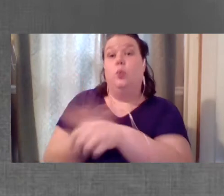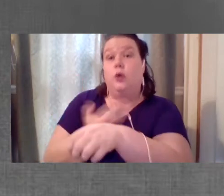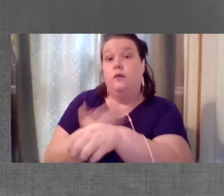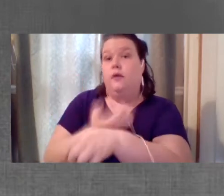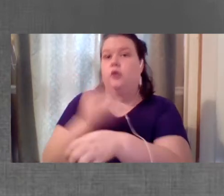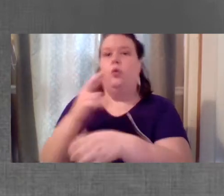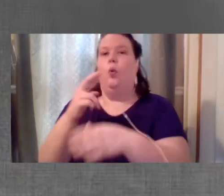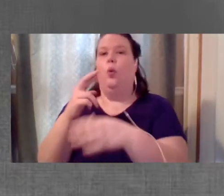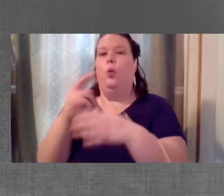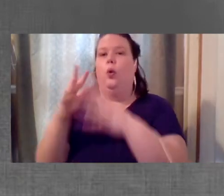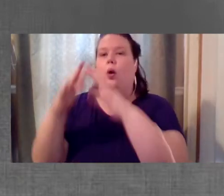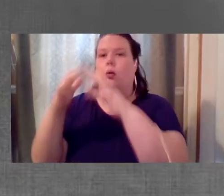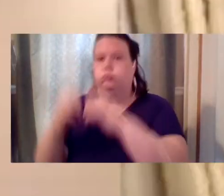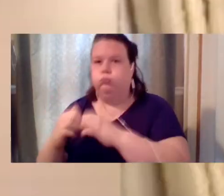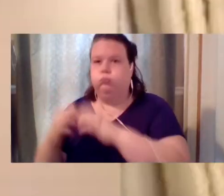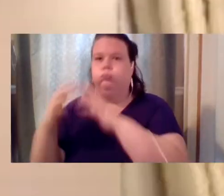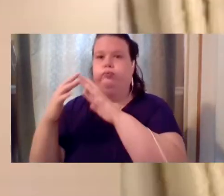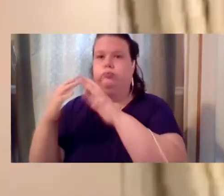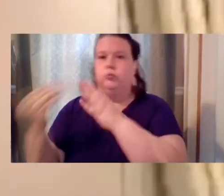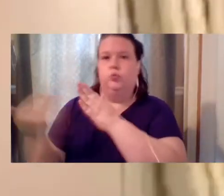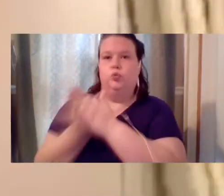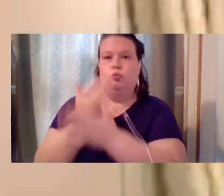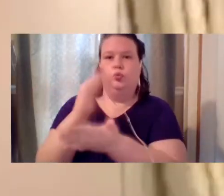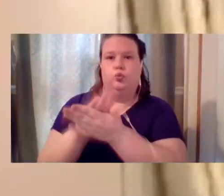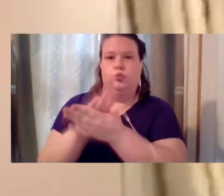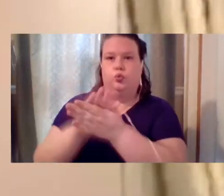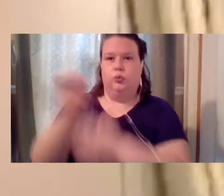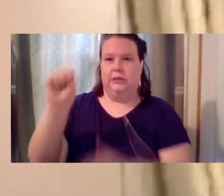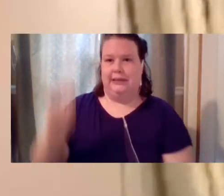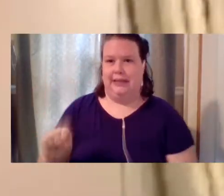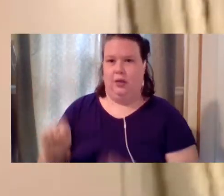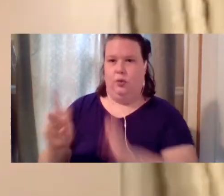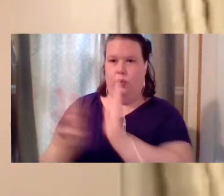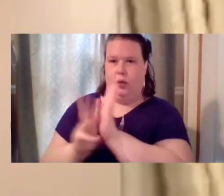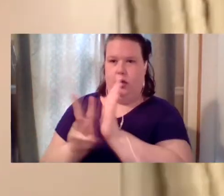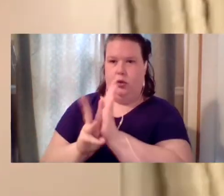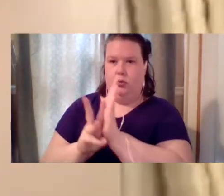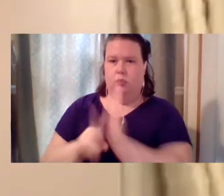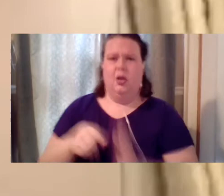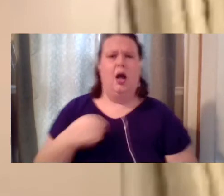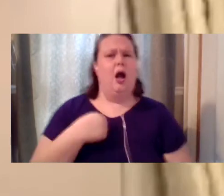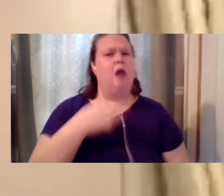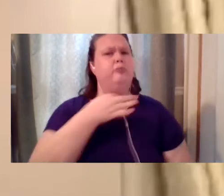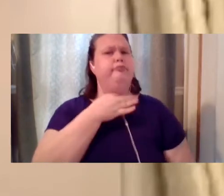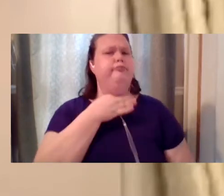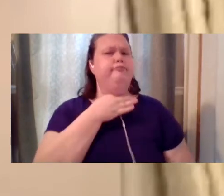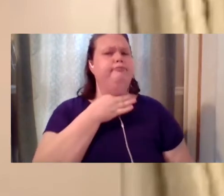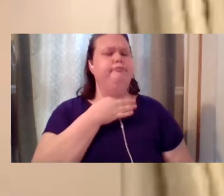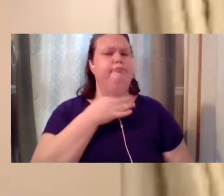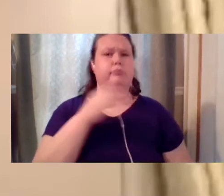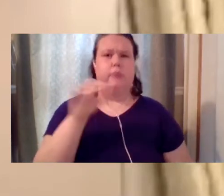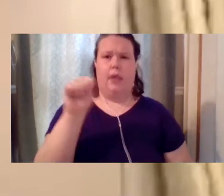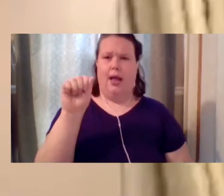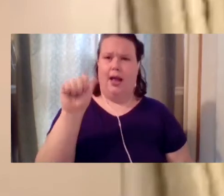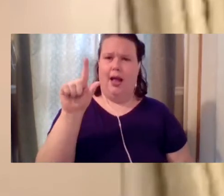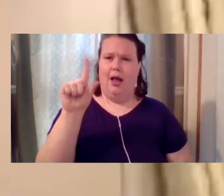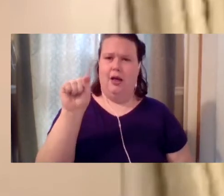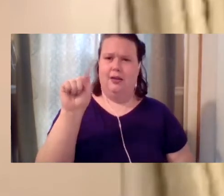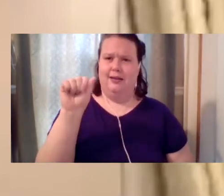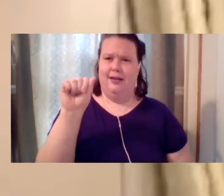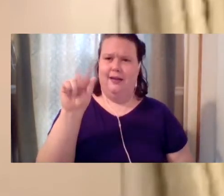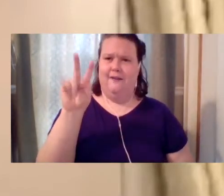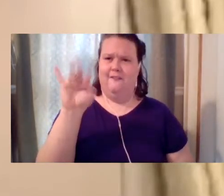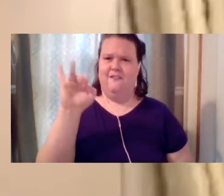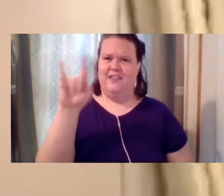Well, I was intrigued when I heard the word repurpose for Alta Vista in regard to